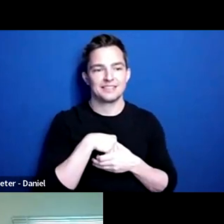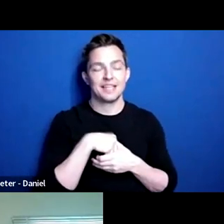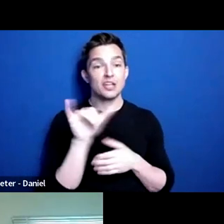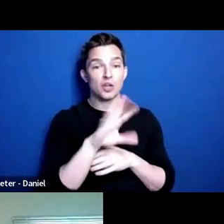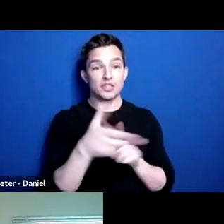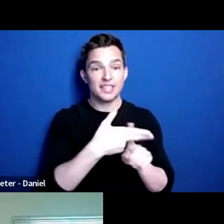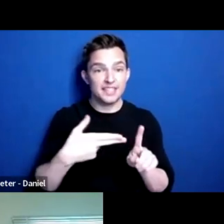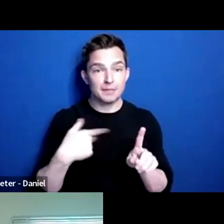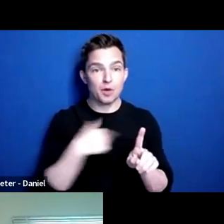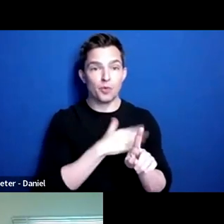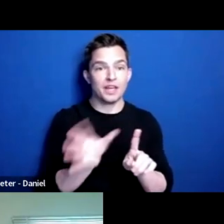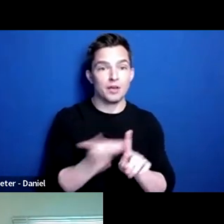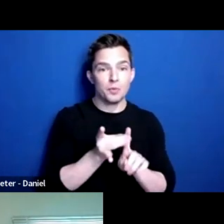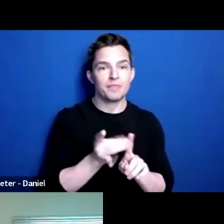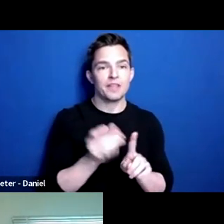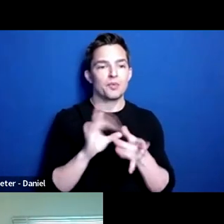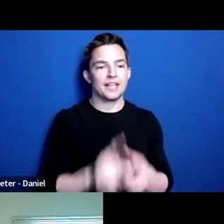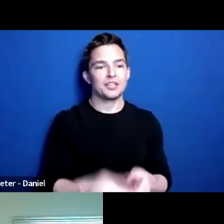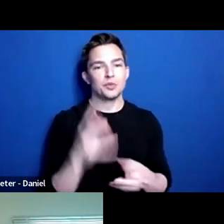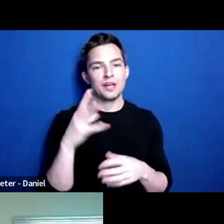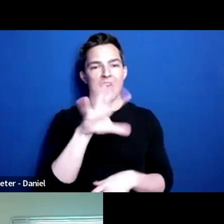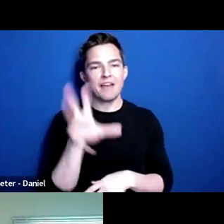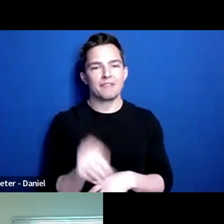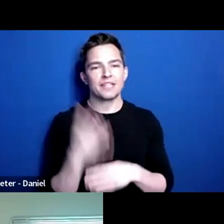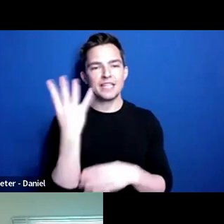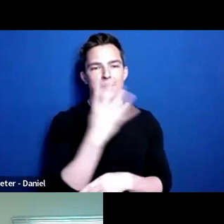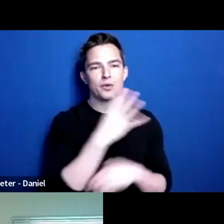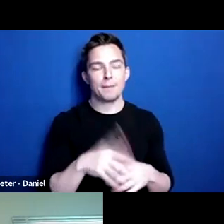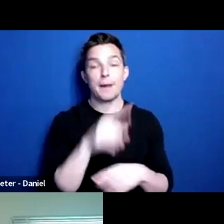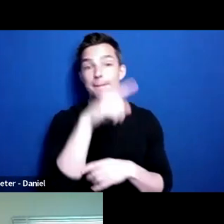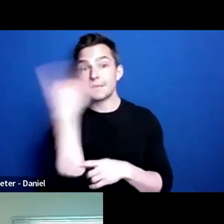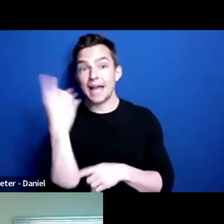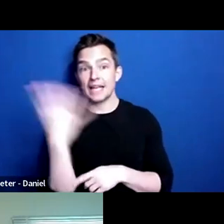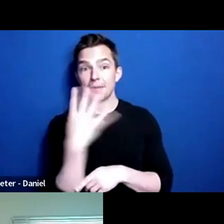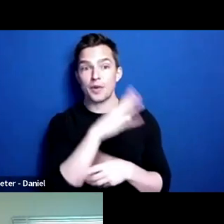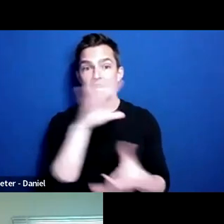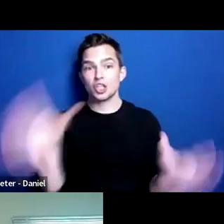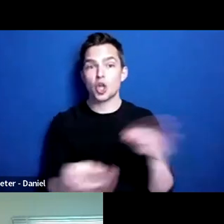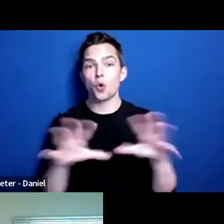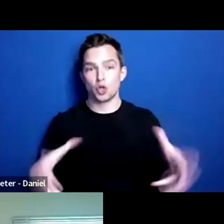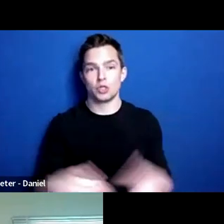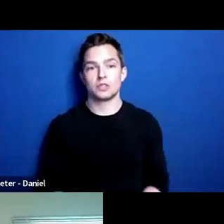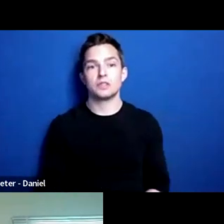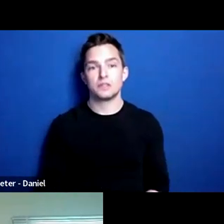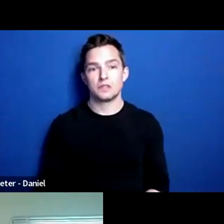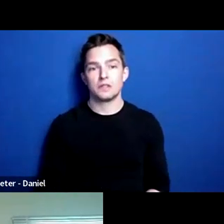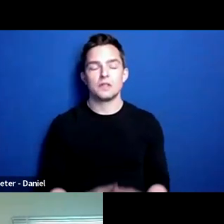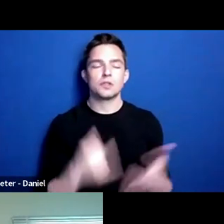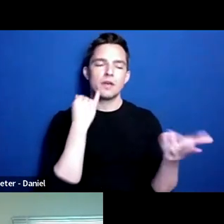stigma that we have surrounding African immigrants, but Black immigrants as a total. First, if